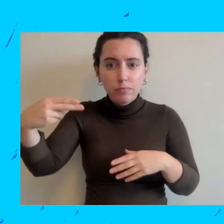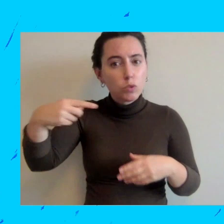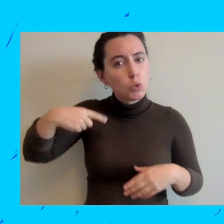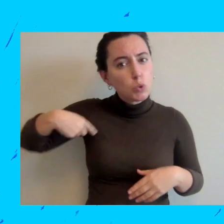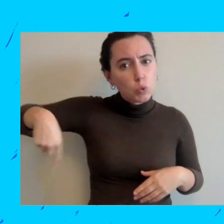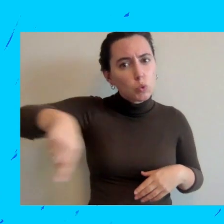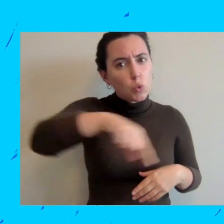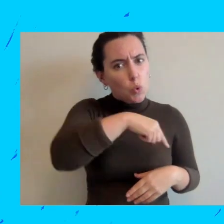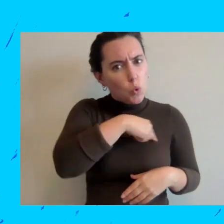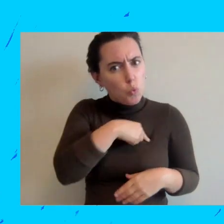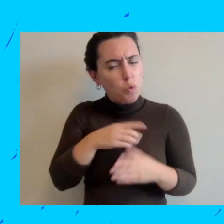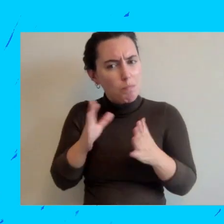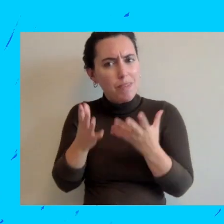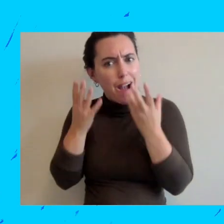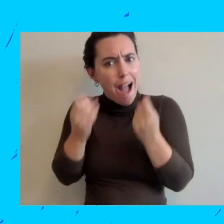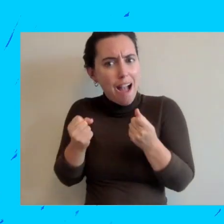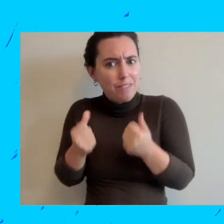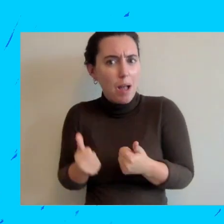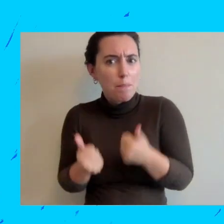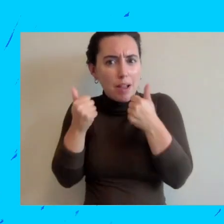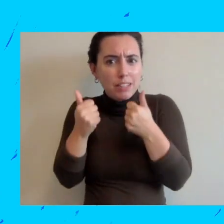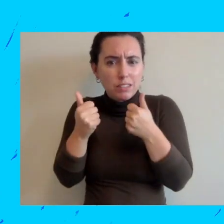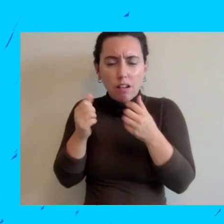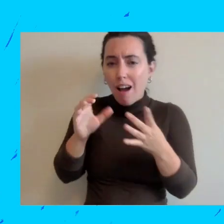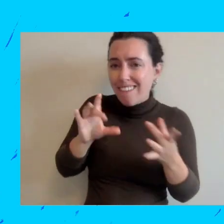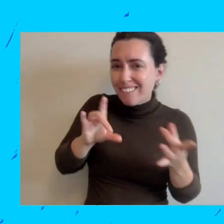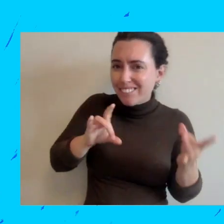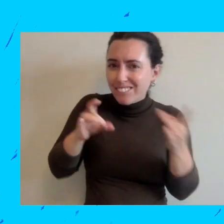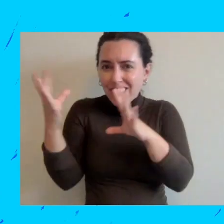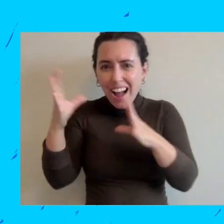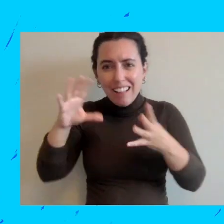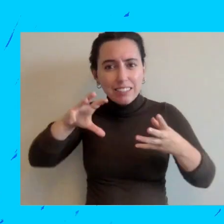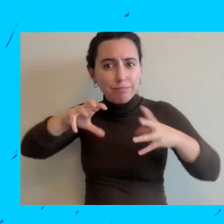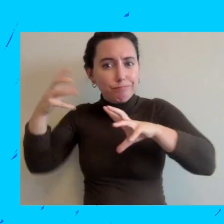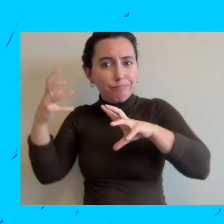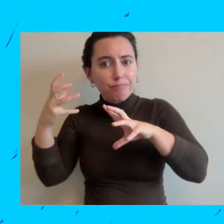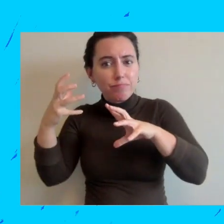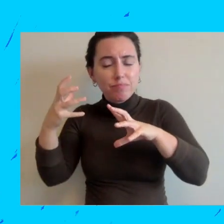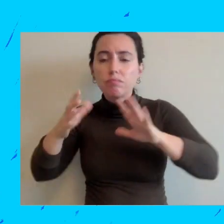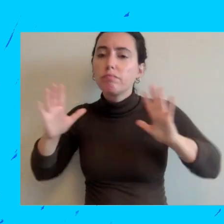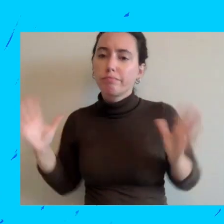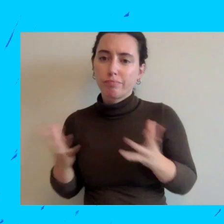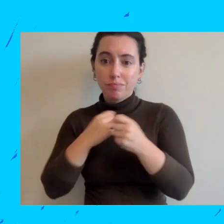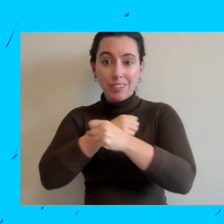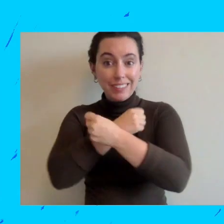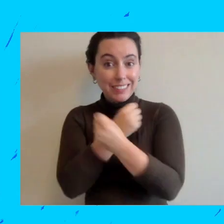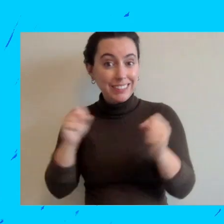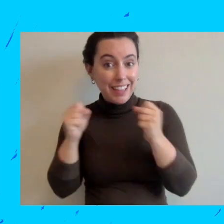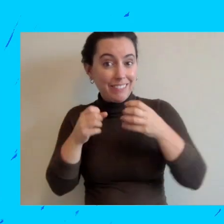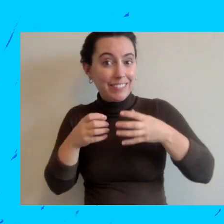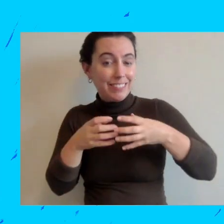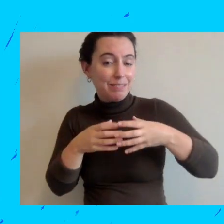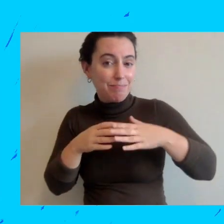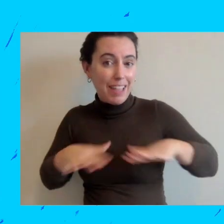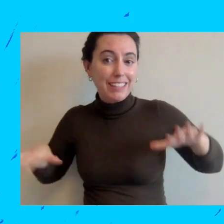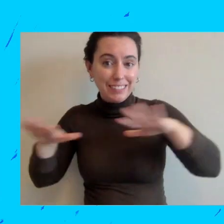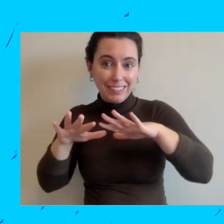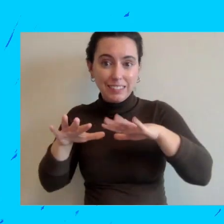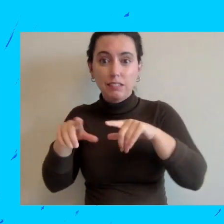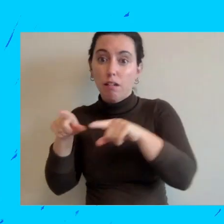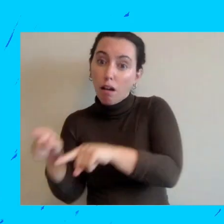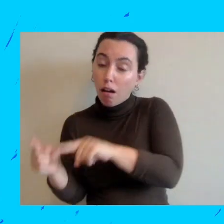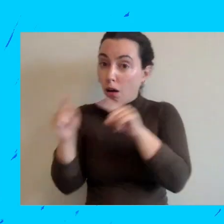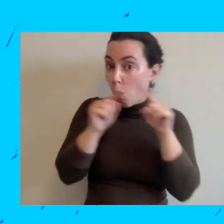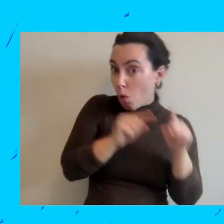from combating violence to fostering safe spaces. Alternatively, you might want to get involved with this one,